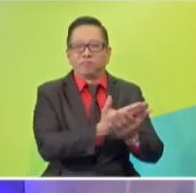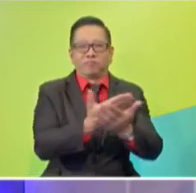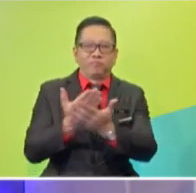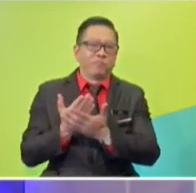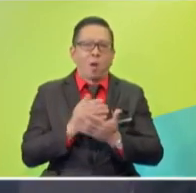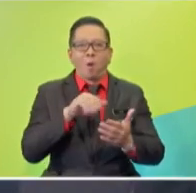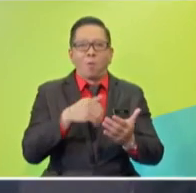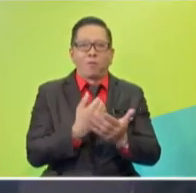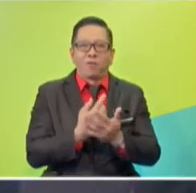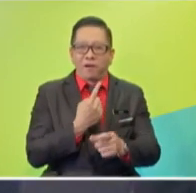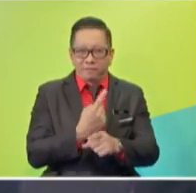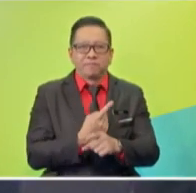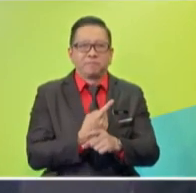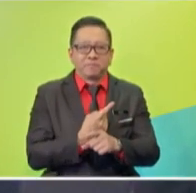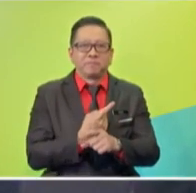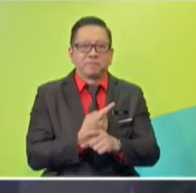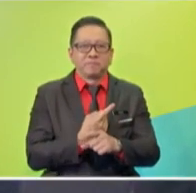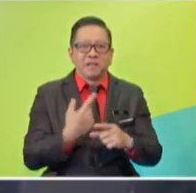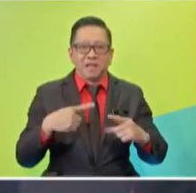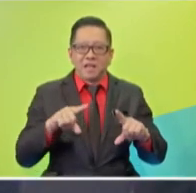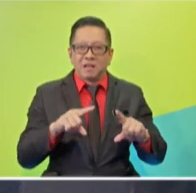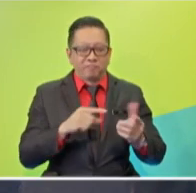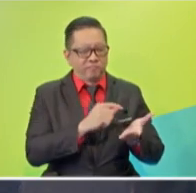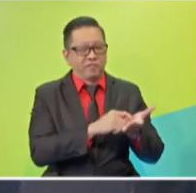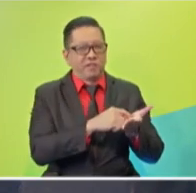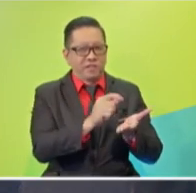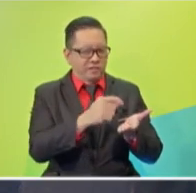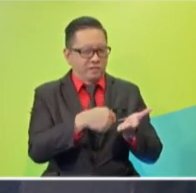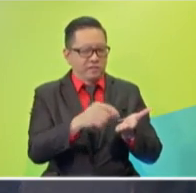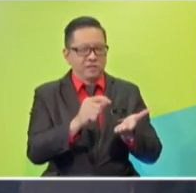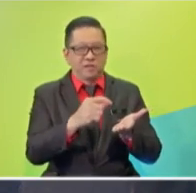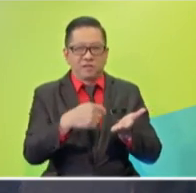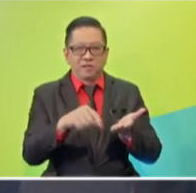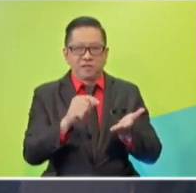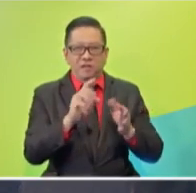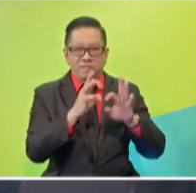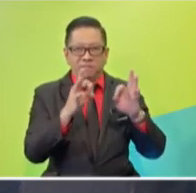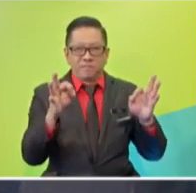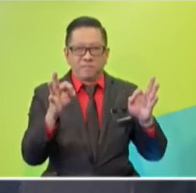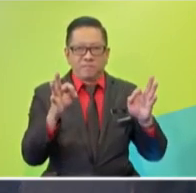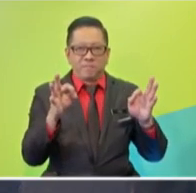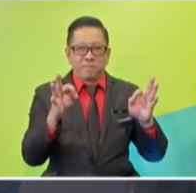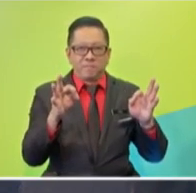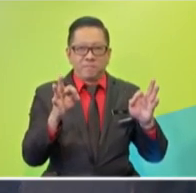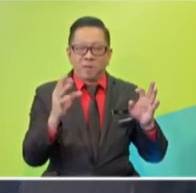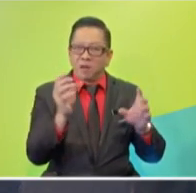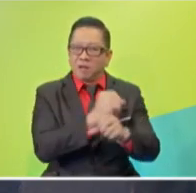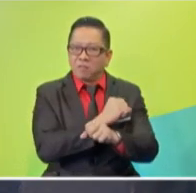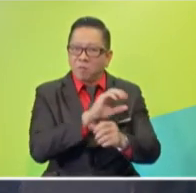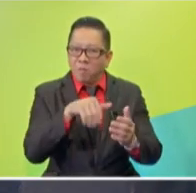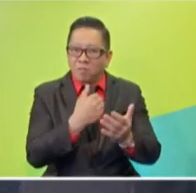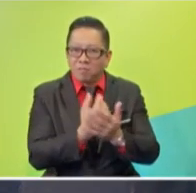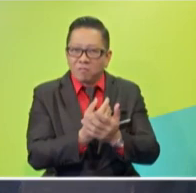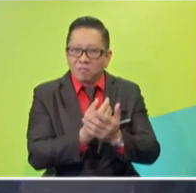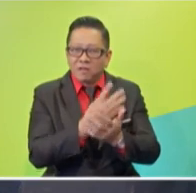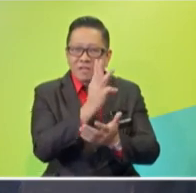it all correct. Yeah, but then let's check. Mm-hmm. Okay, all of you managed to get 6 out of 6 correct.